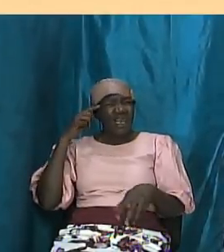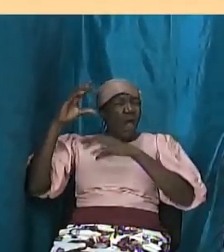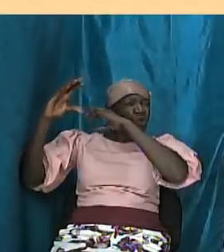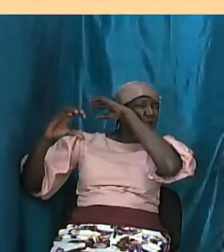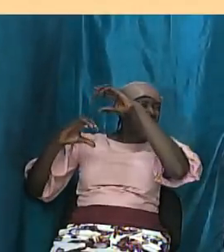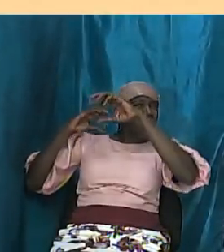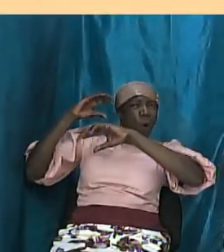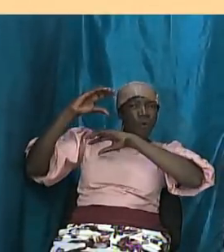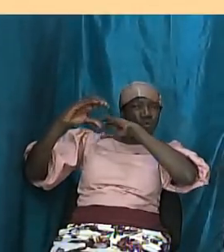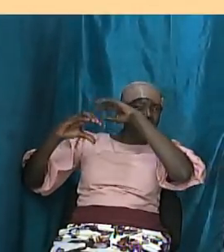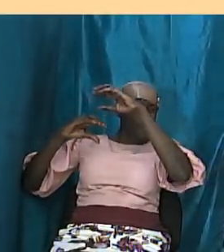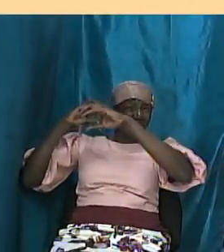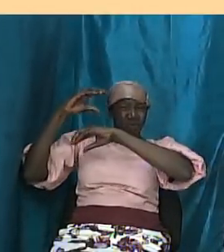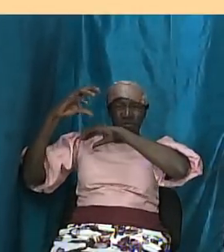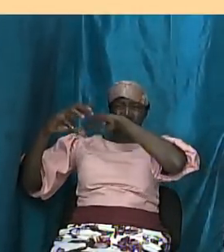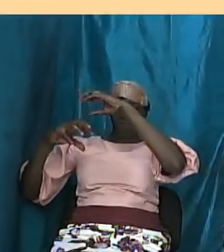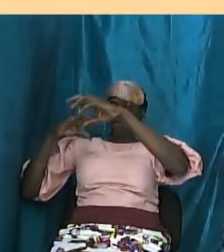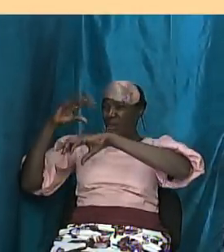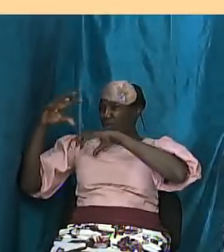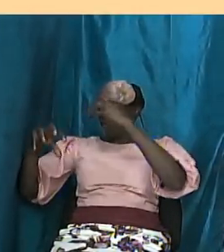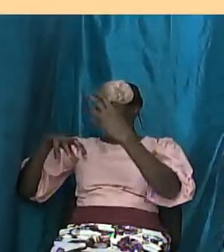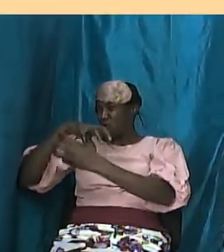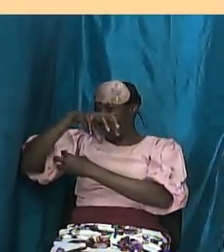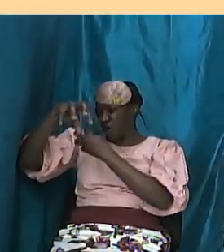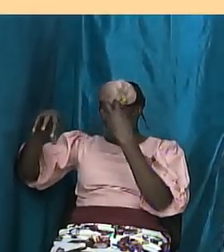of things, and